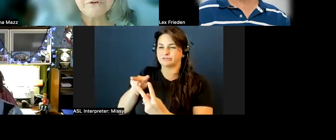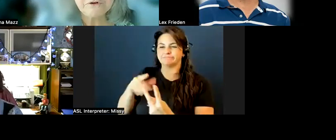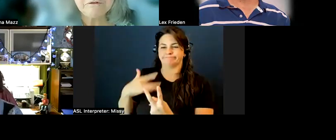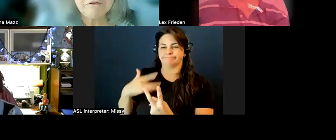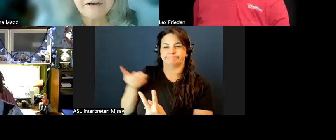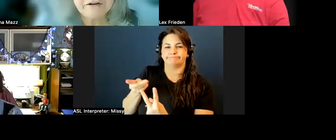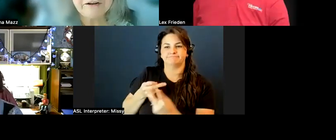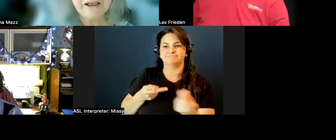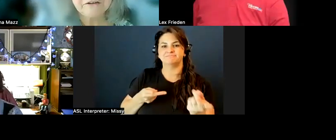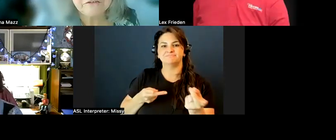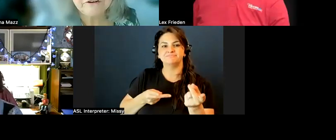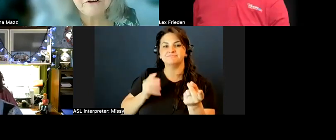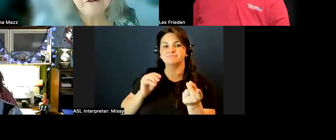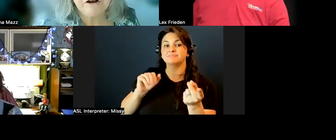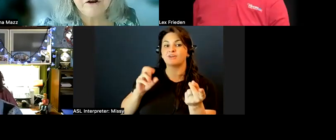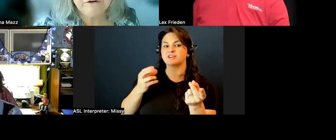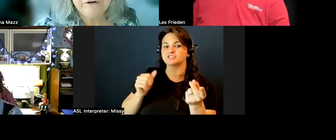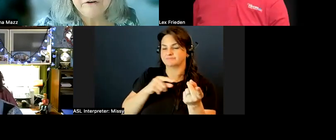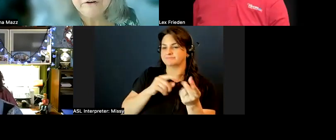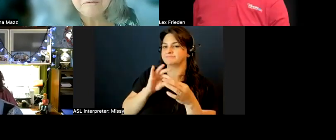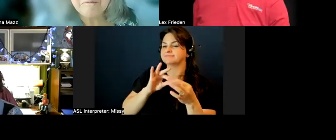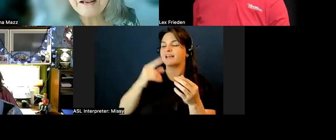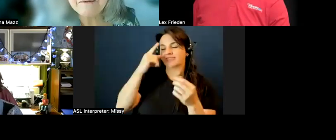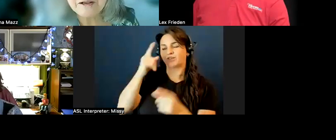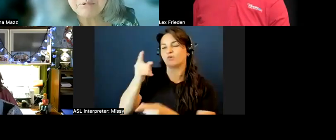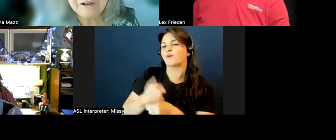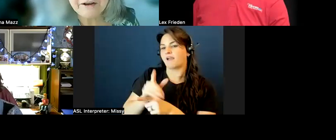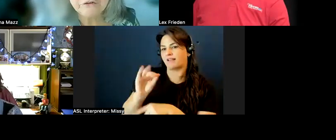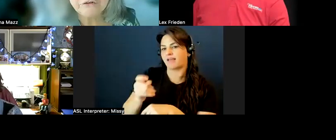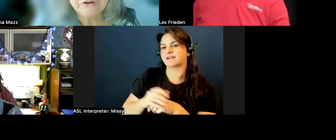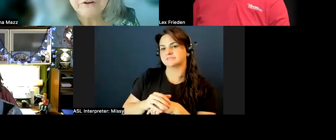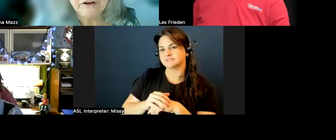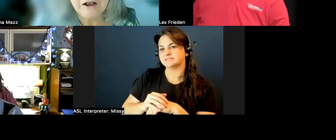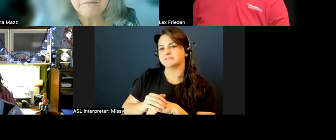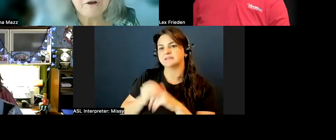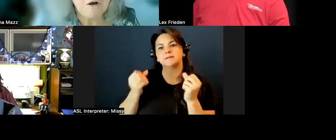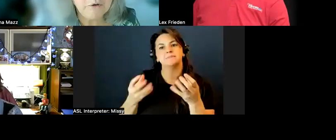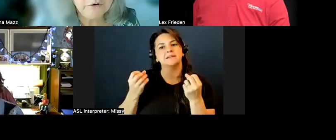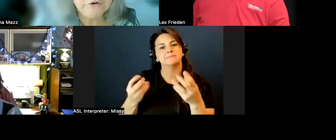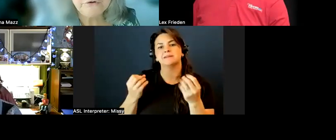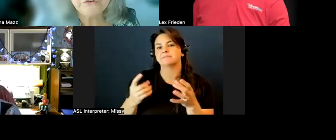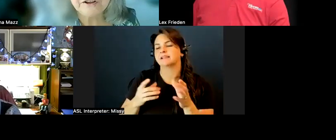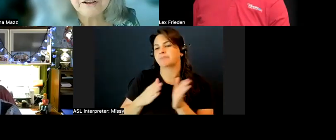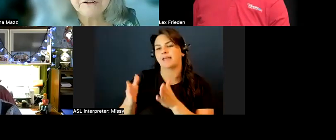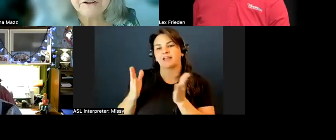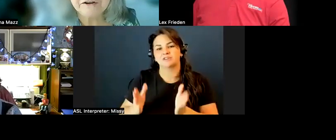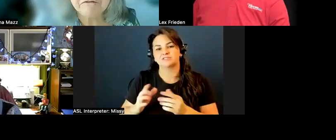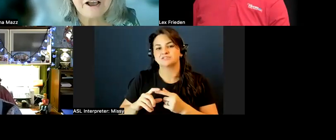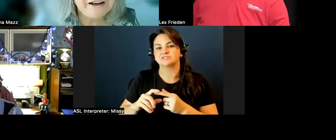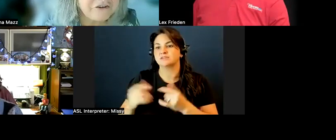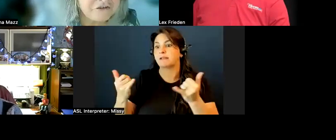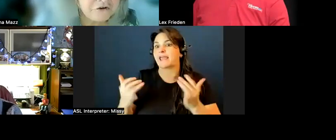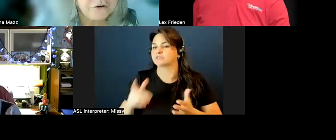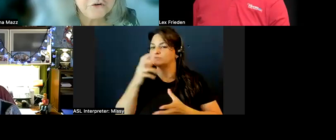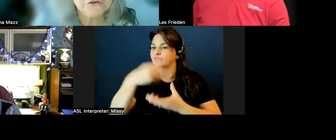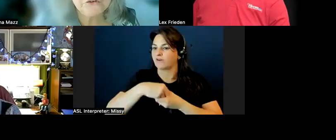I think you're absolutely right, Lex. There are many, many players. The owners,